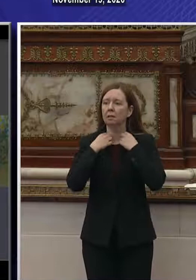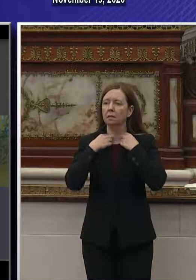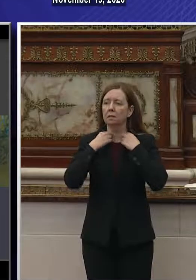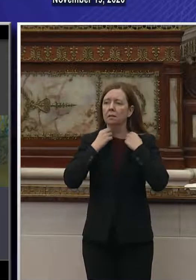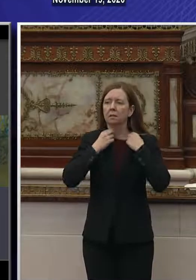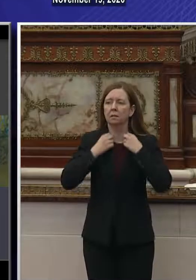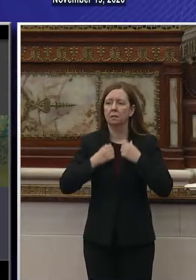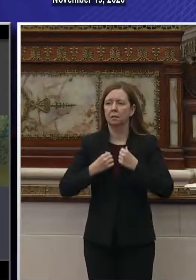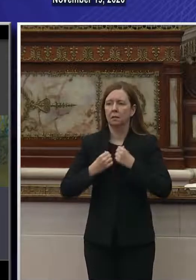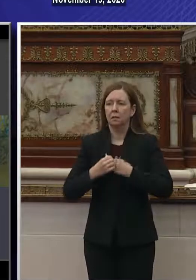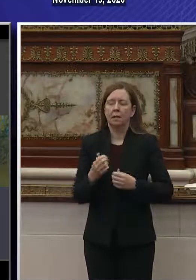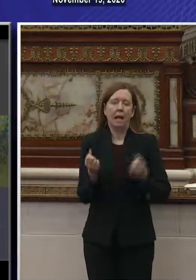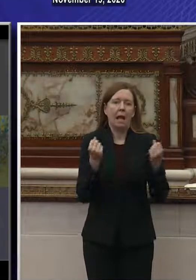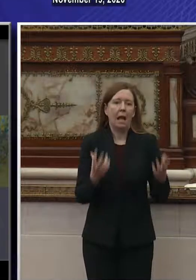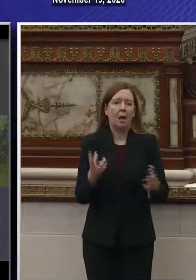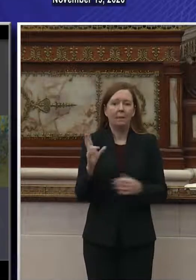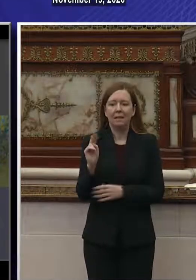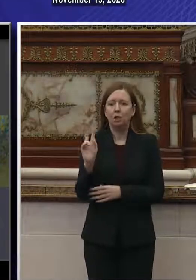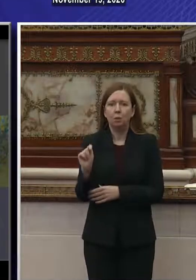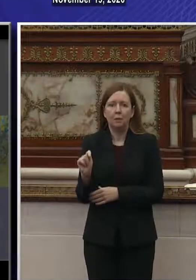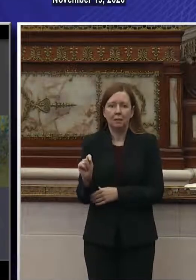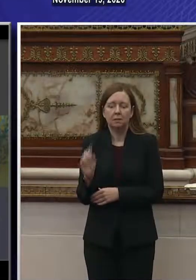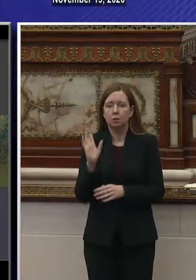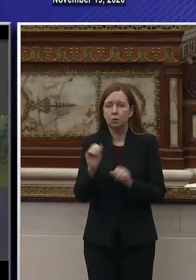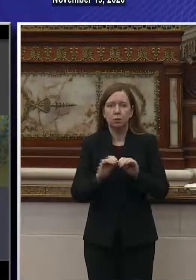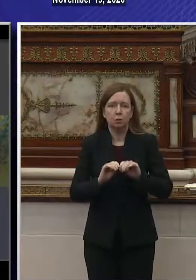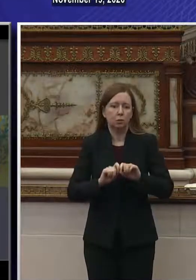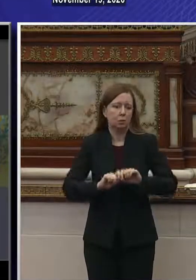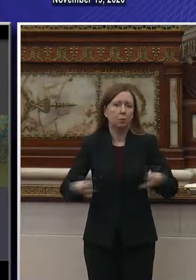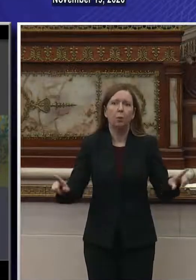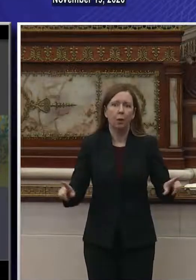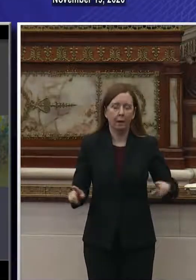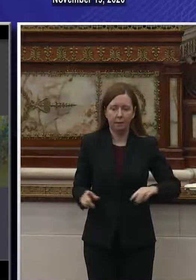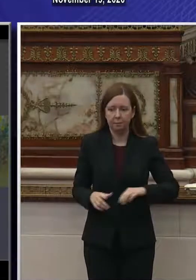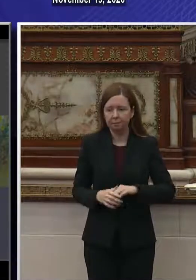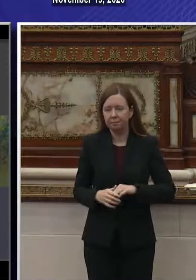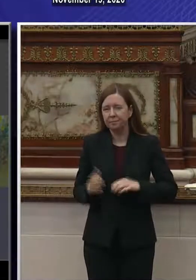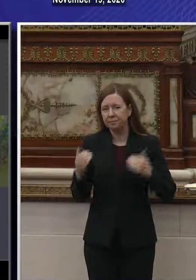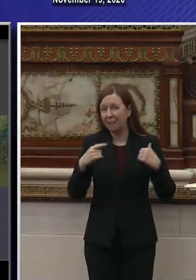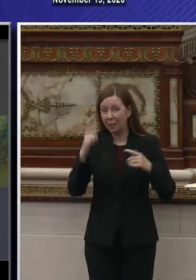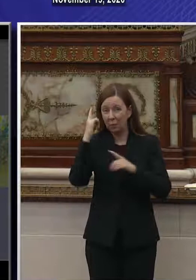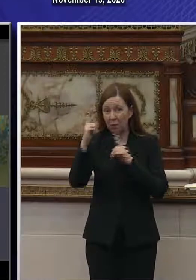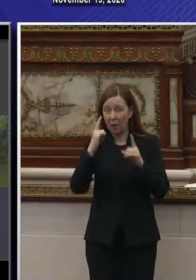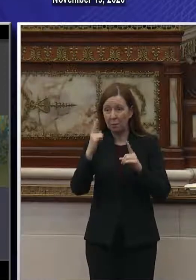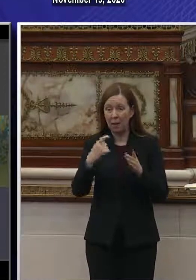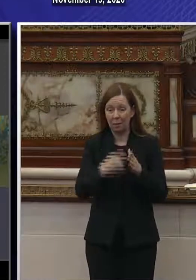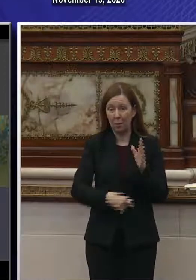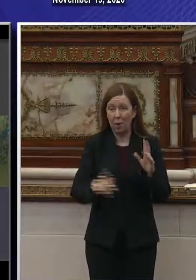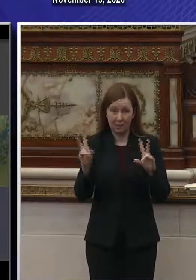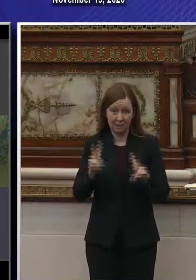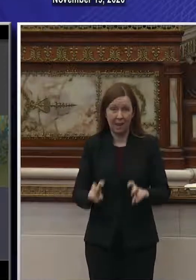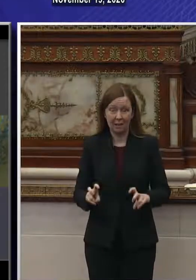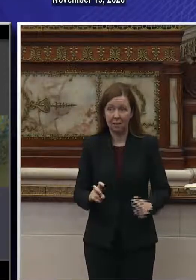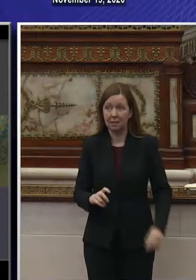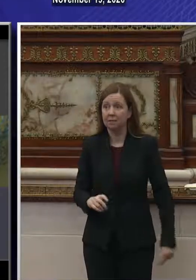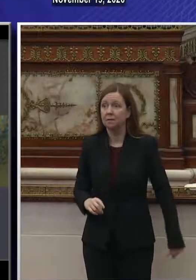at a snapshot, like how many units would you deploy, and have you thought about the cost